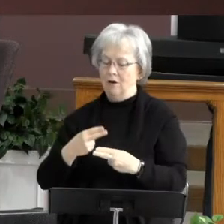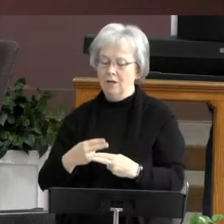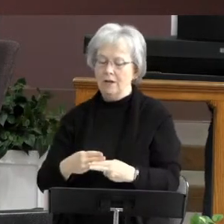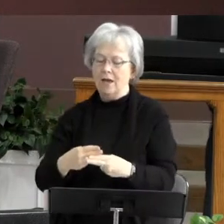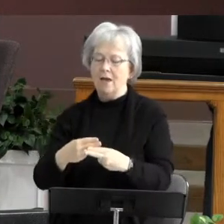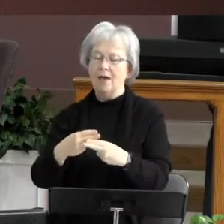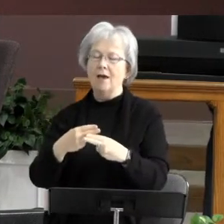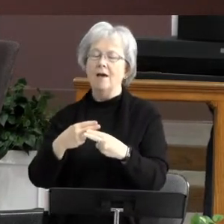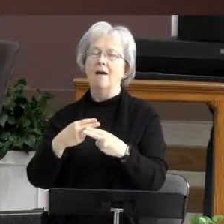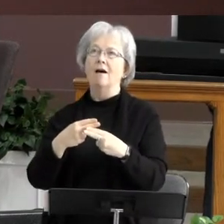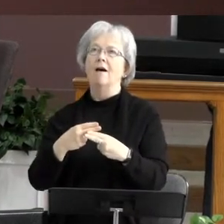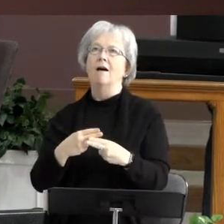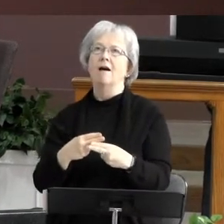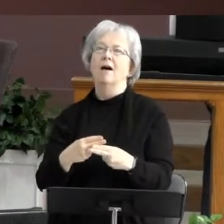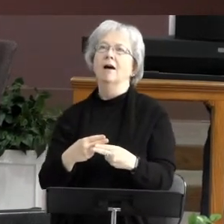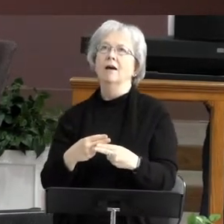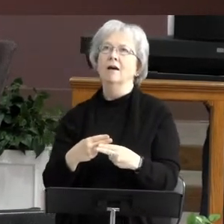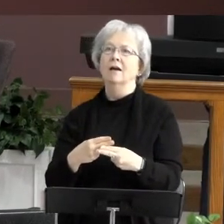your